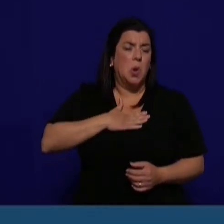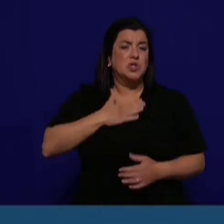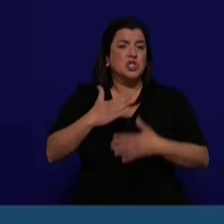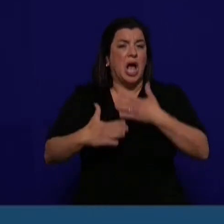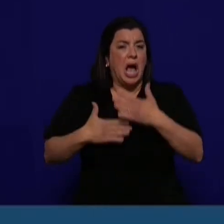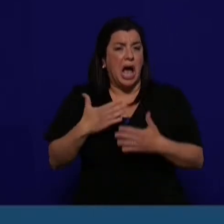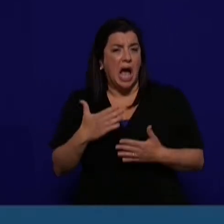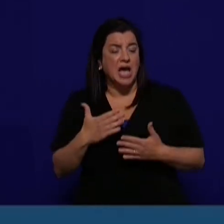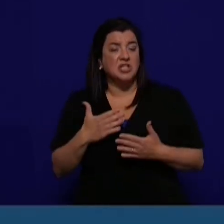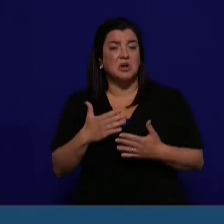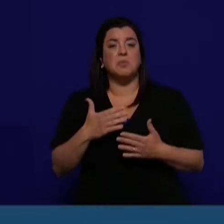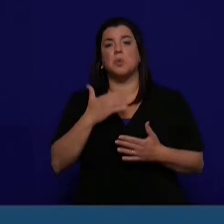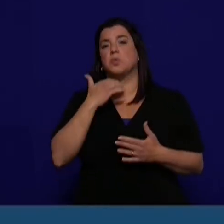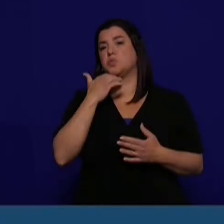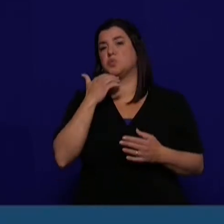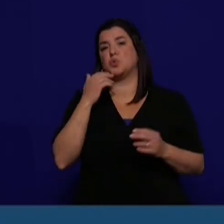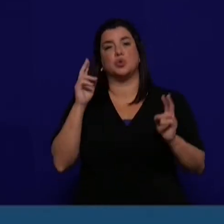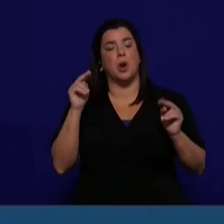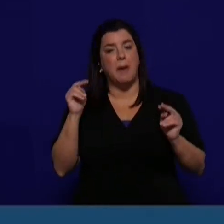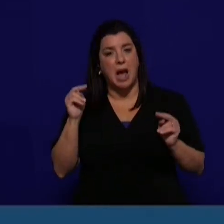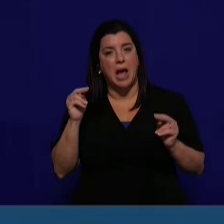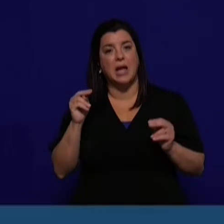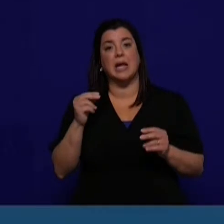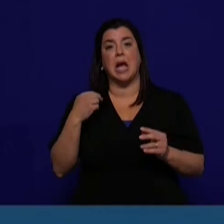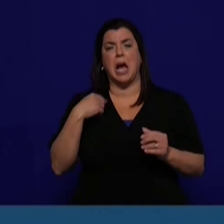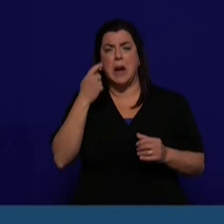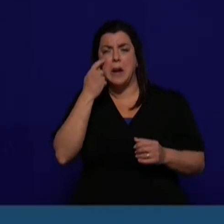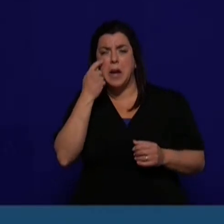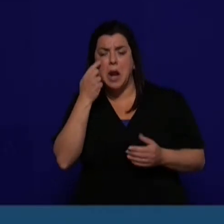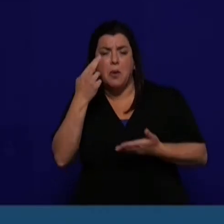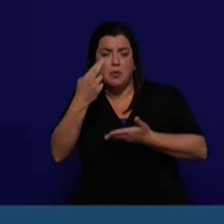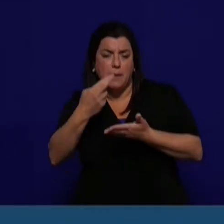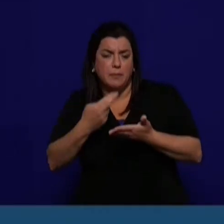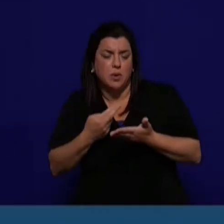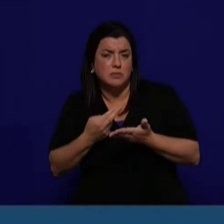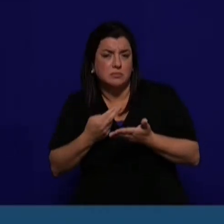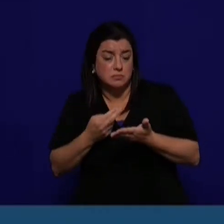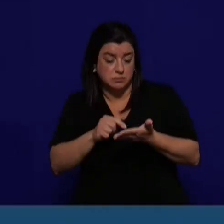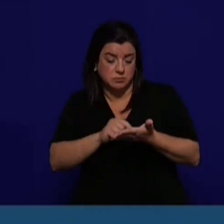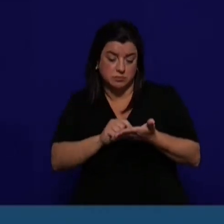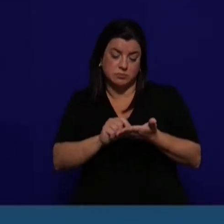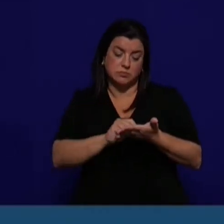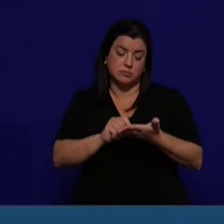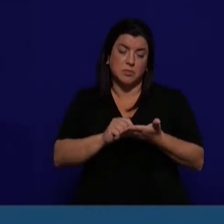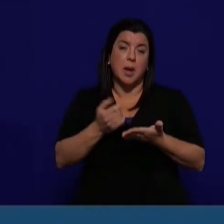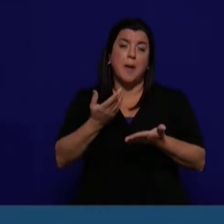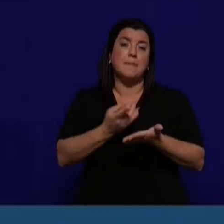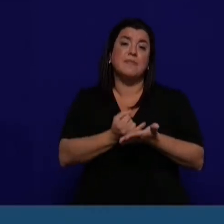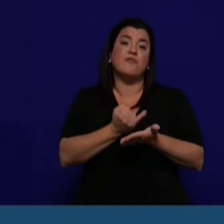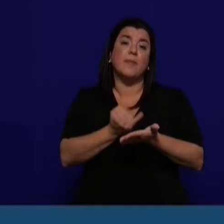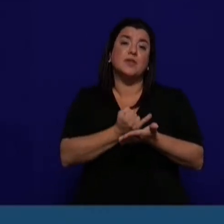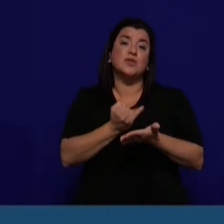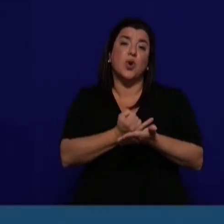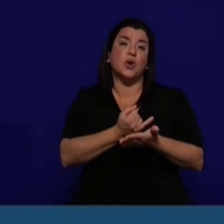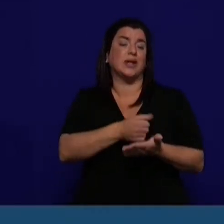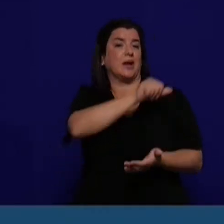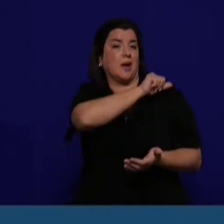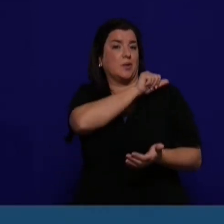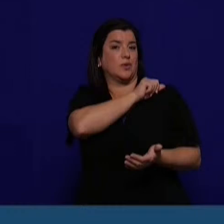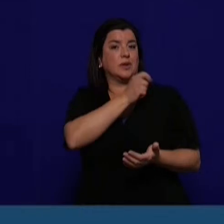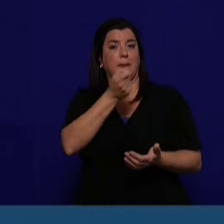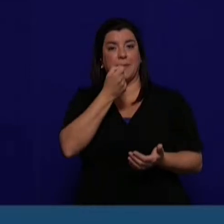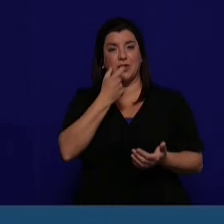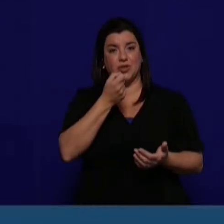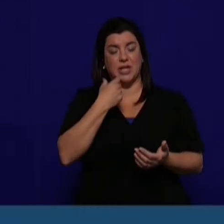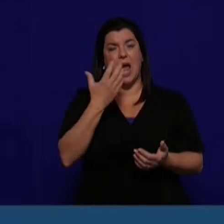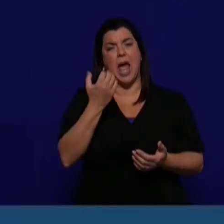wkoll segwejna minn dawn il-każijiet li ġew rapportati u hemmhekk il-Medicines Authority kellhom żewġ każijiet li